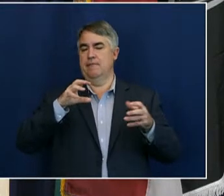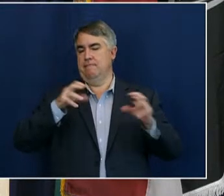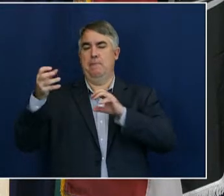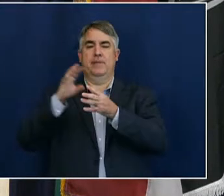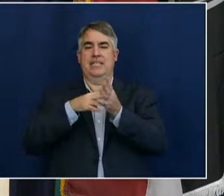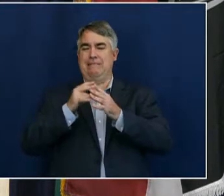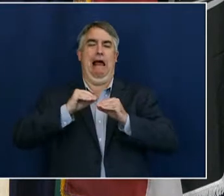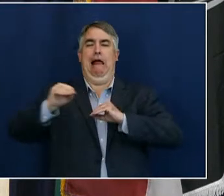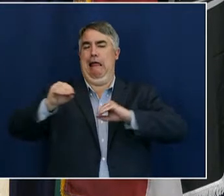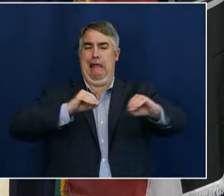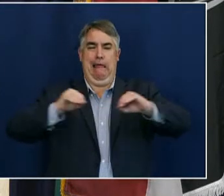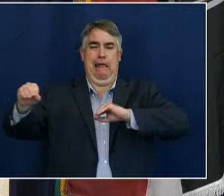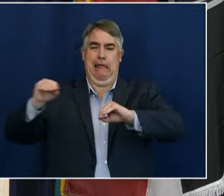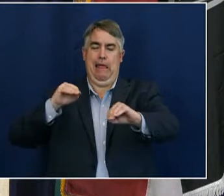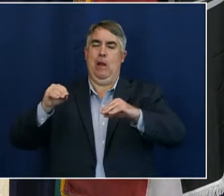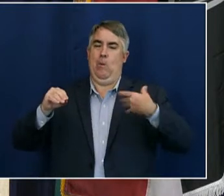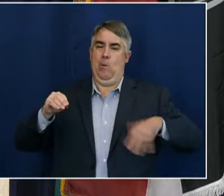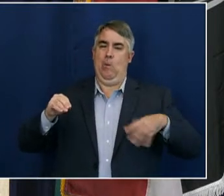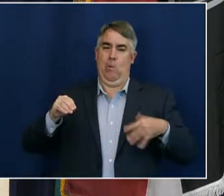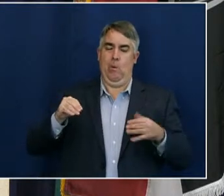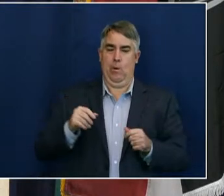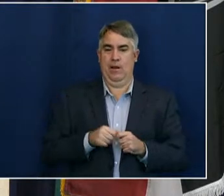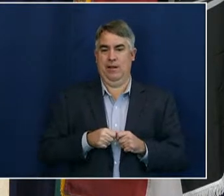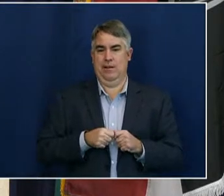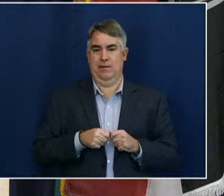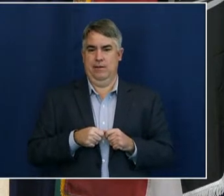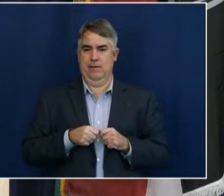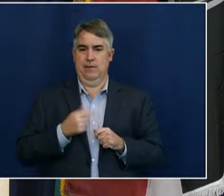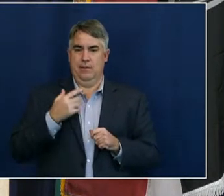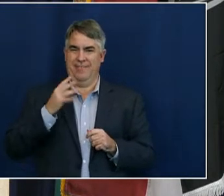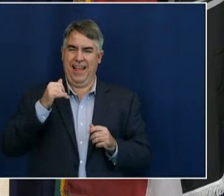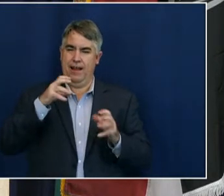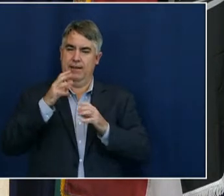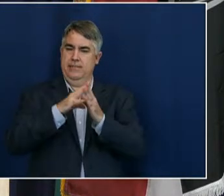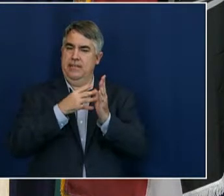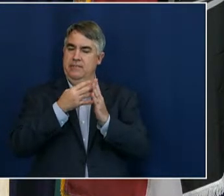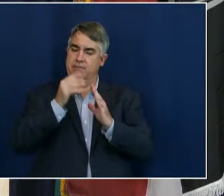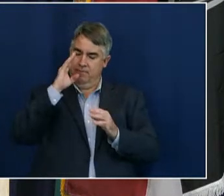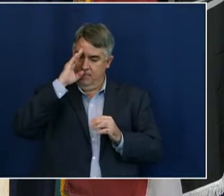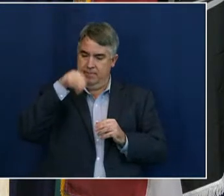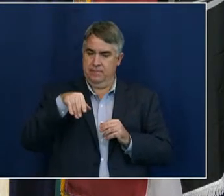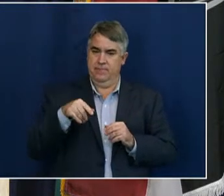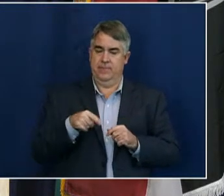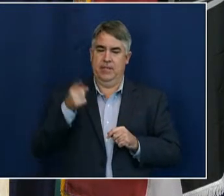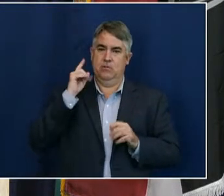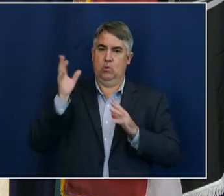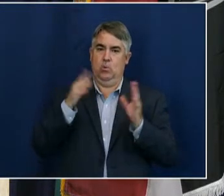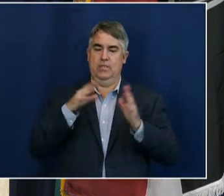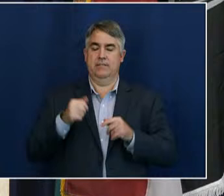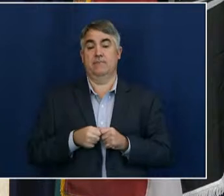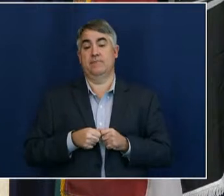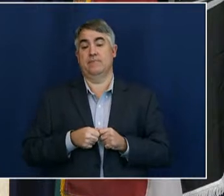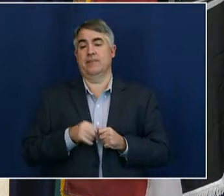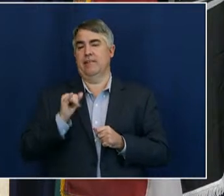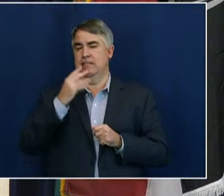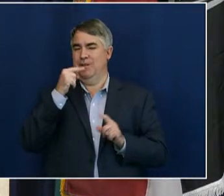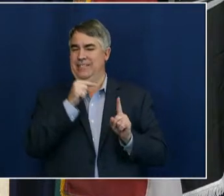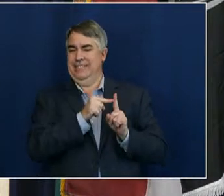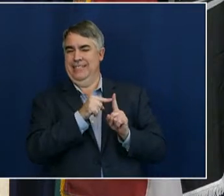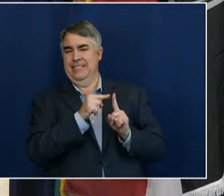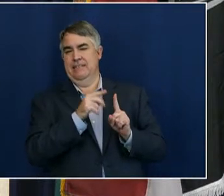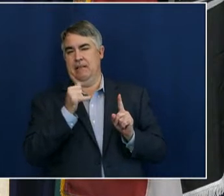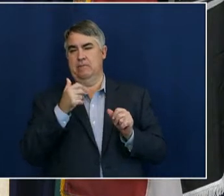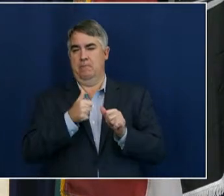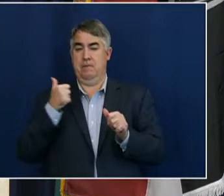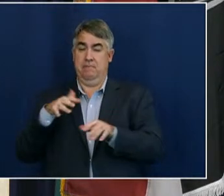up a significant number of appointments. And so, any one little thing might set it back on schedule for a little bit.